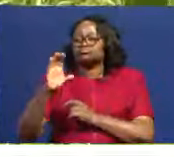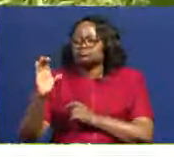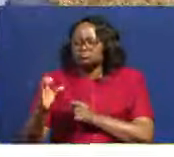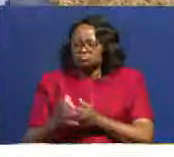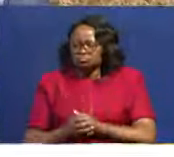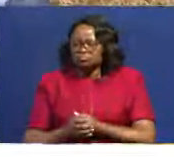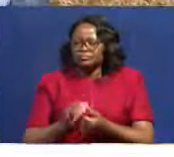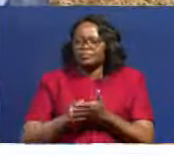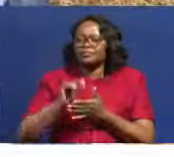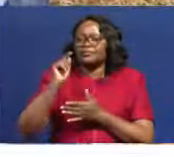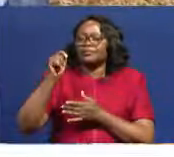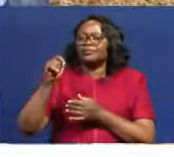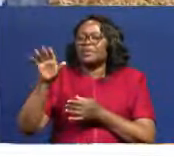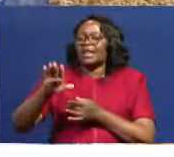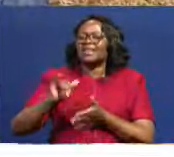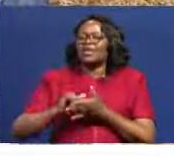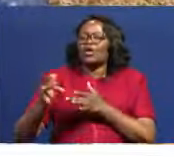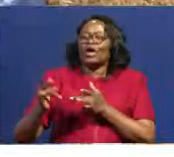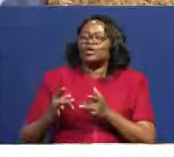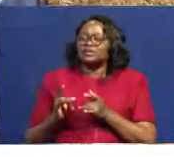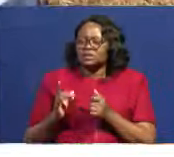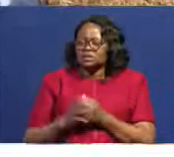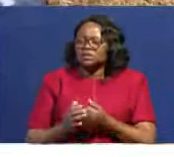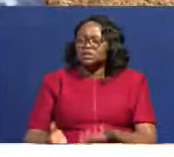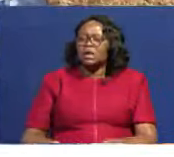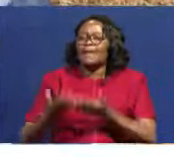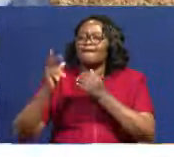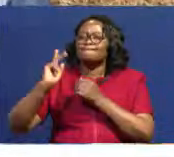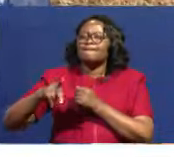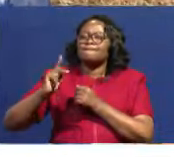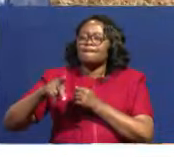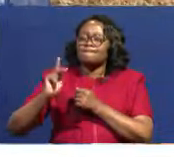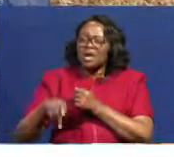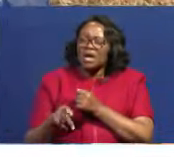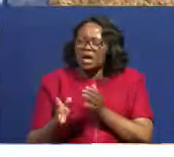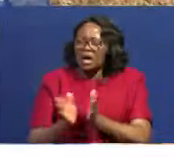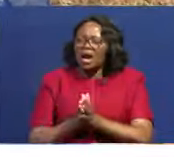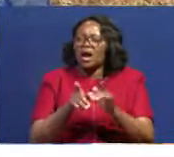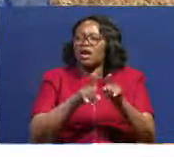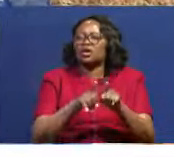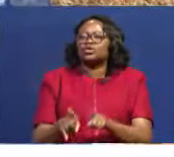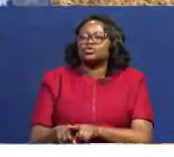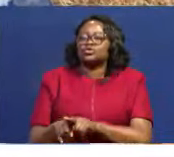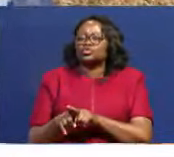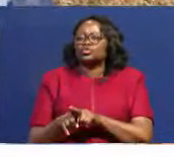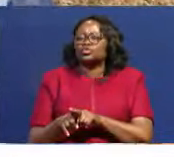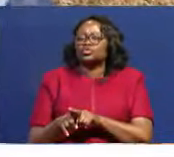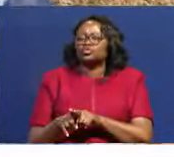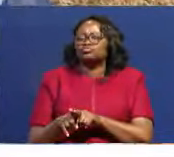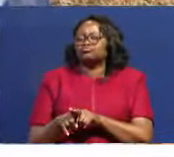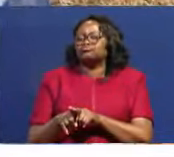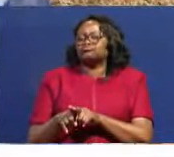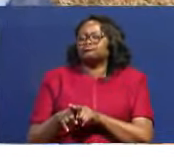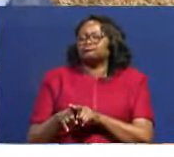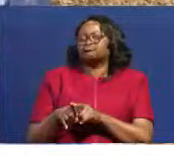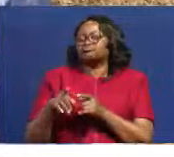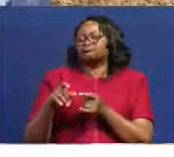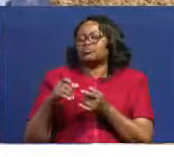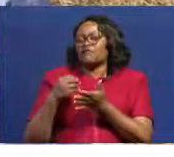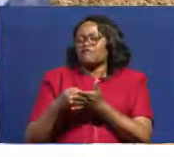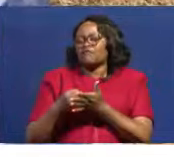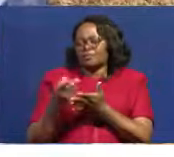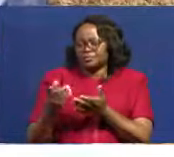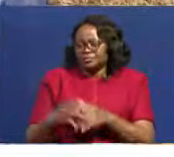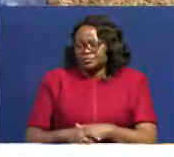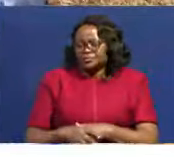So those are the key areas that we're looking at as enhancing PPP and also climate financing. That's what we're looking at now to